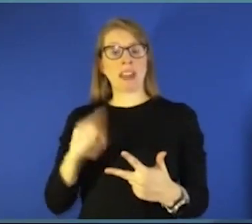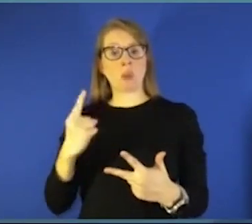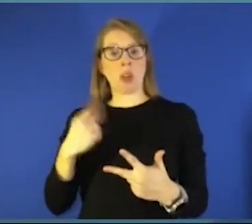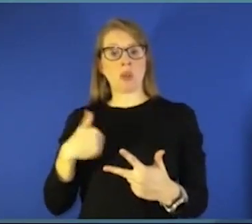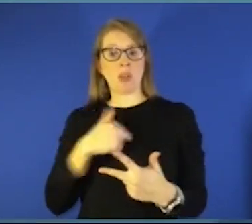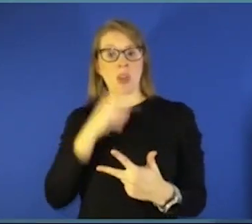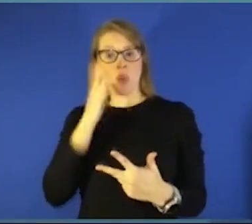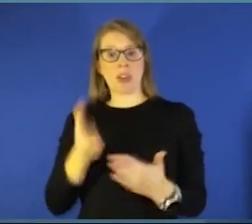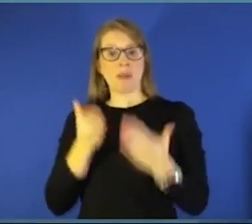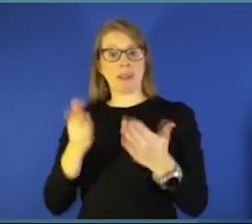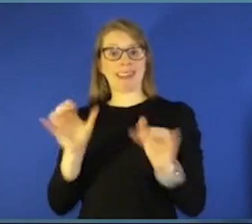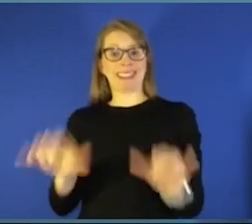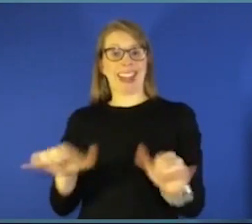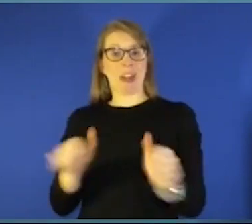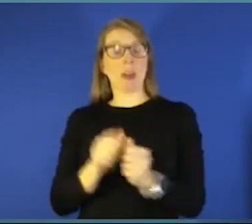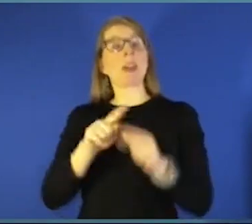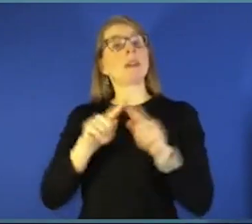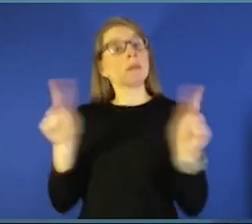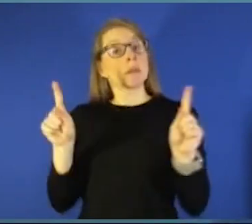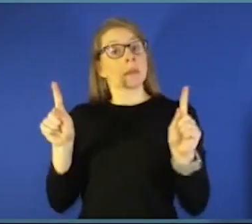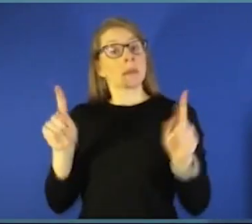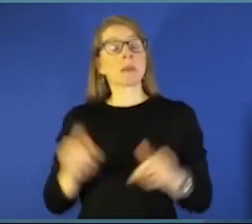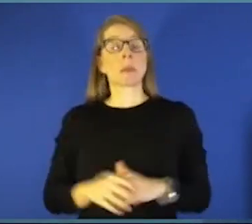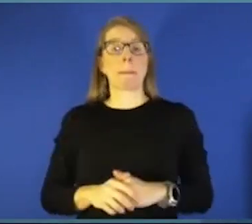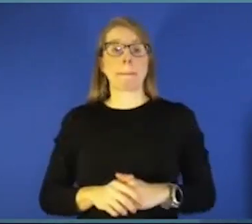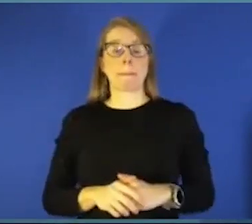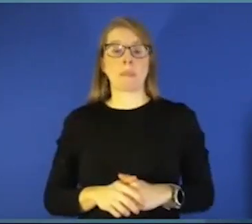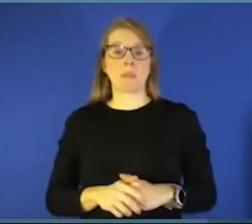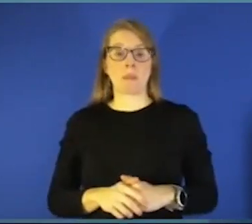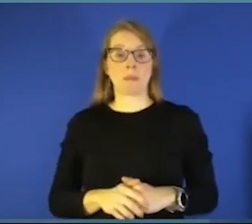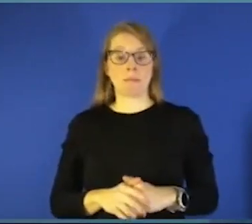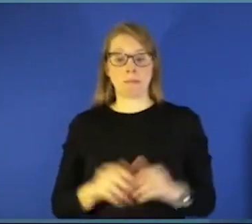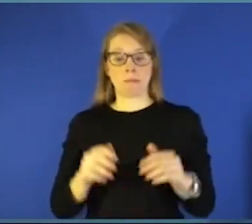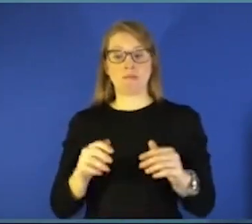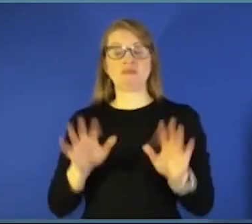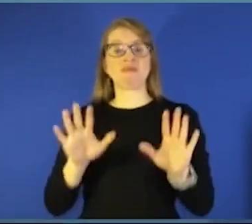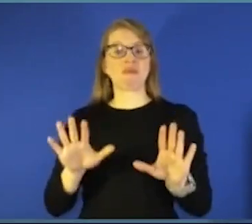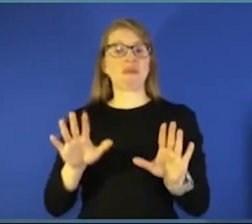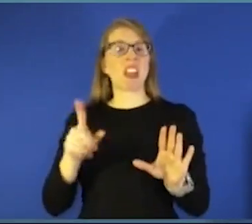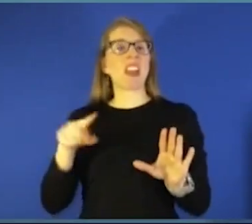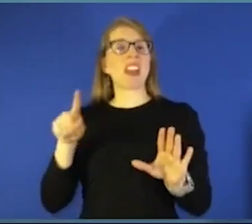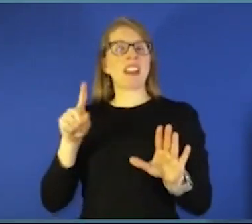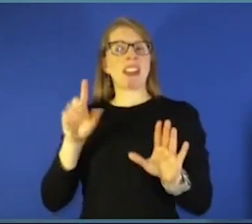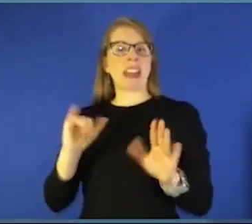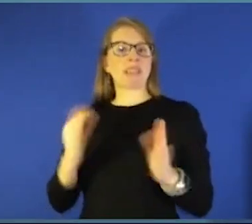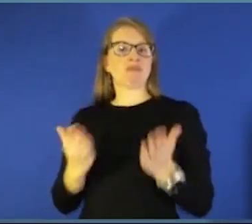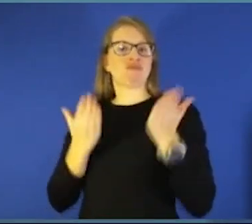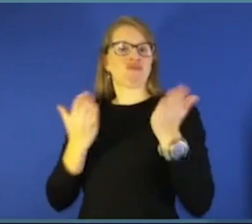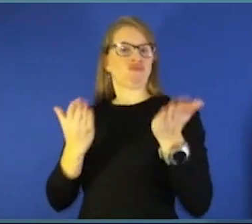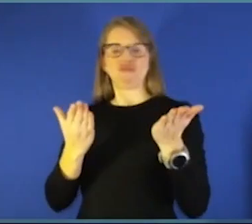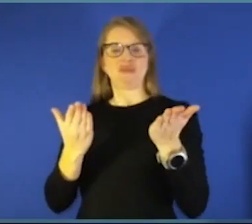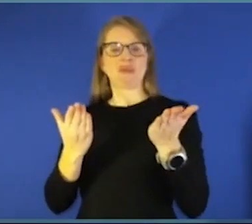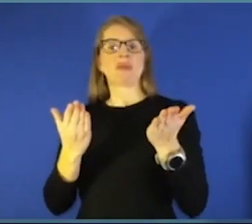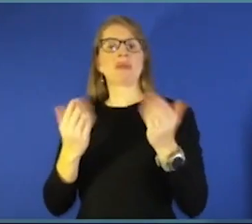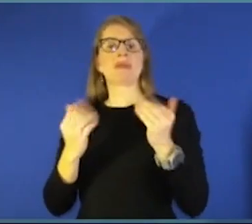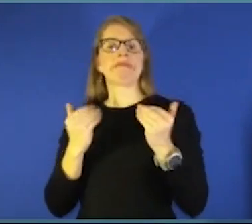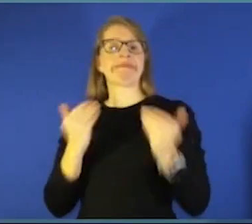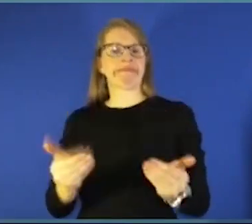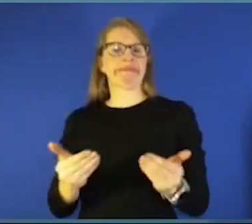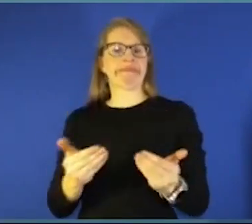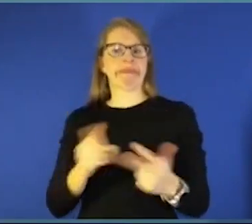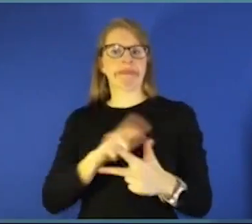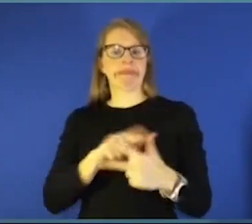recommend you stick with. However, they have withdrawn that and said that you can have either one for